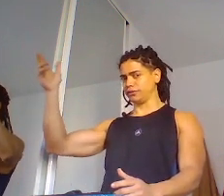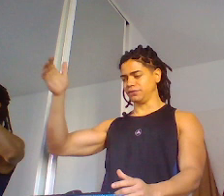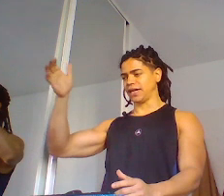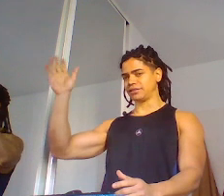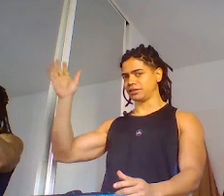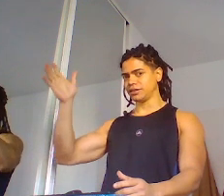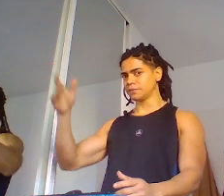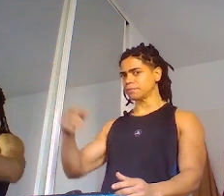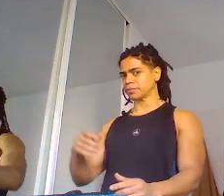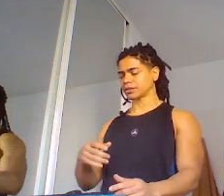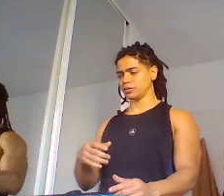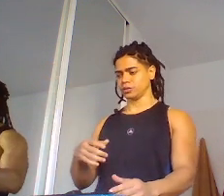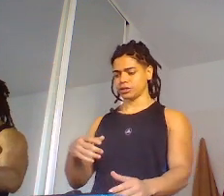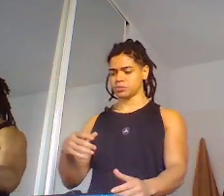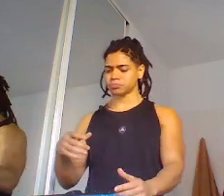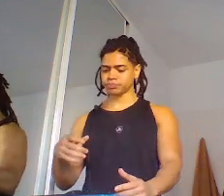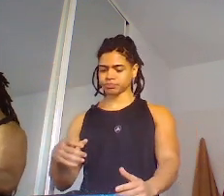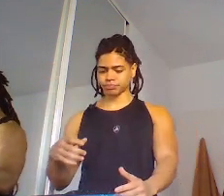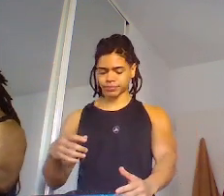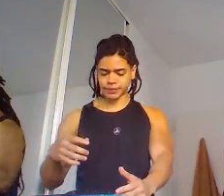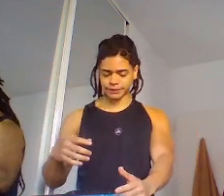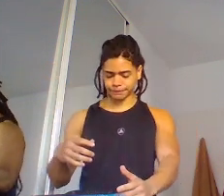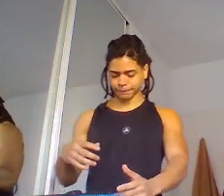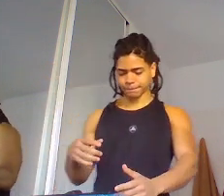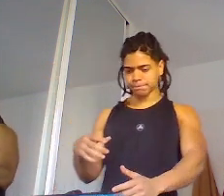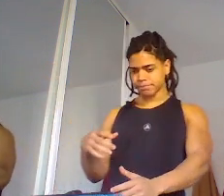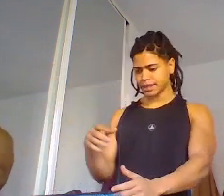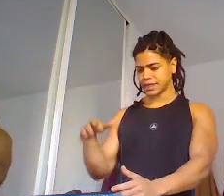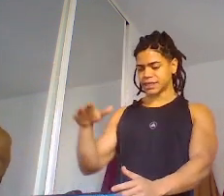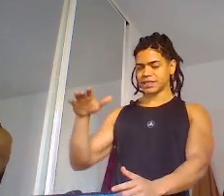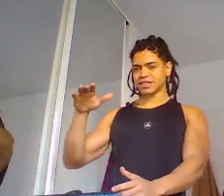used that vastly. Okay,